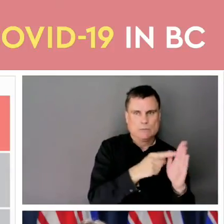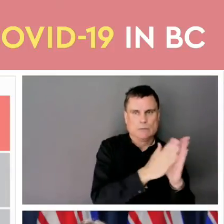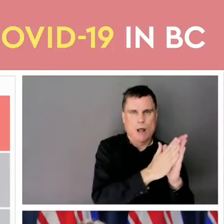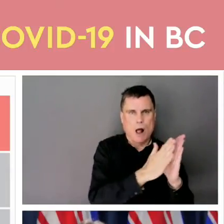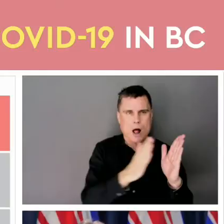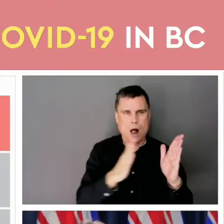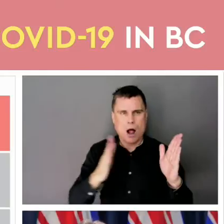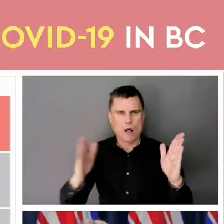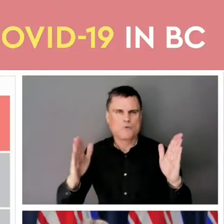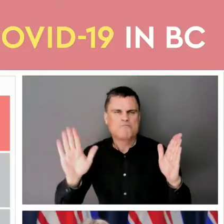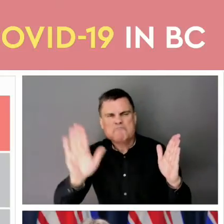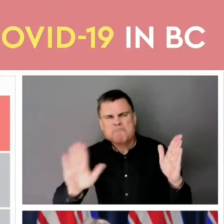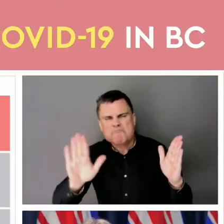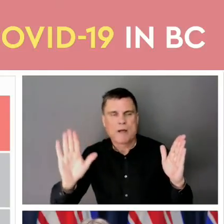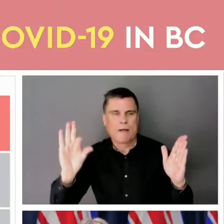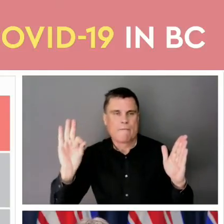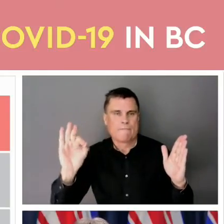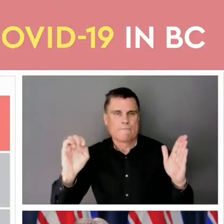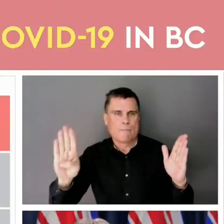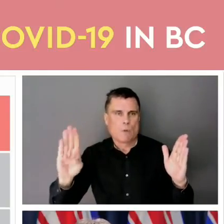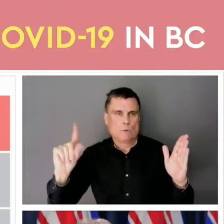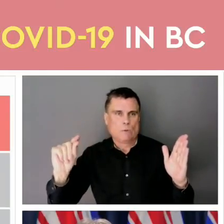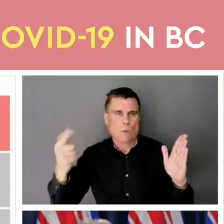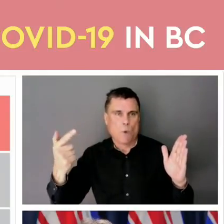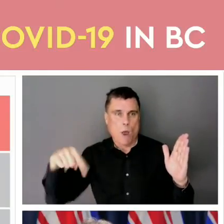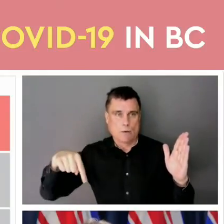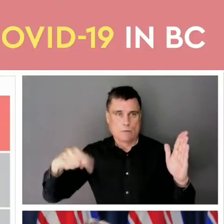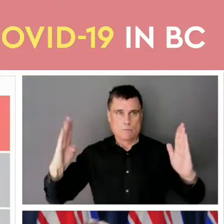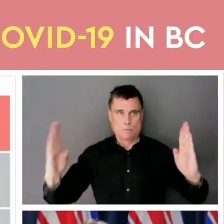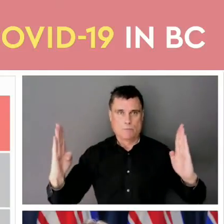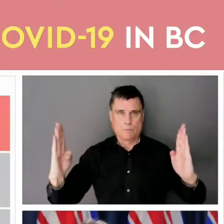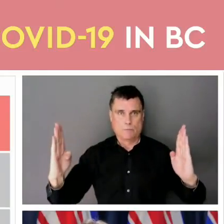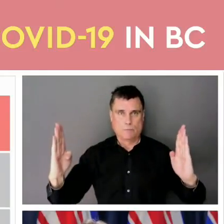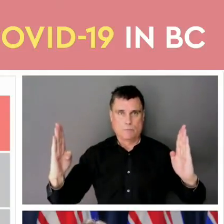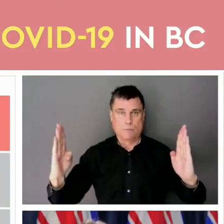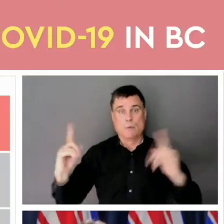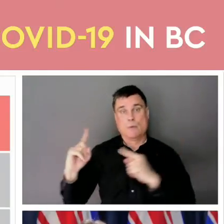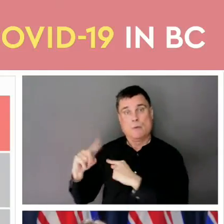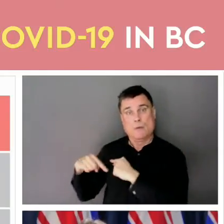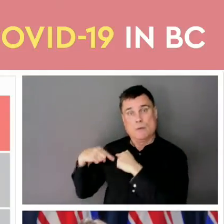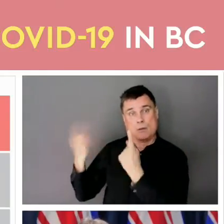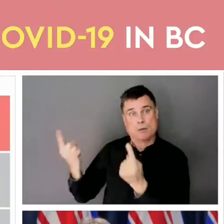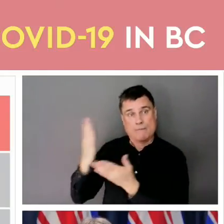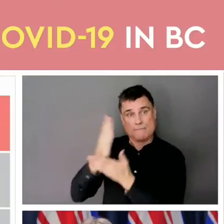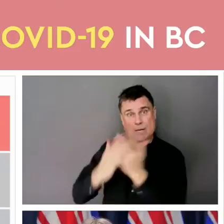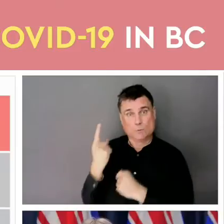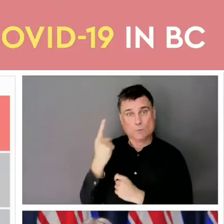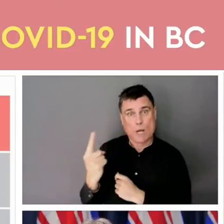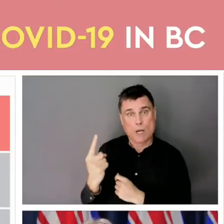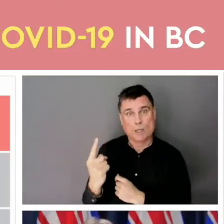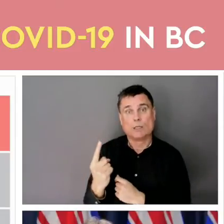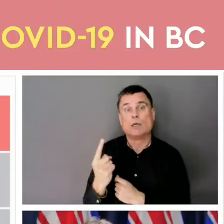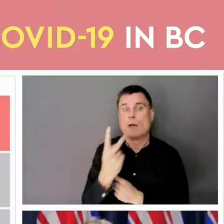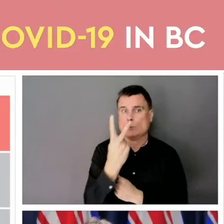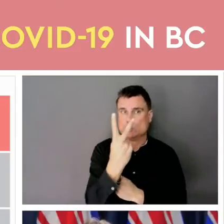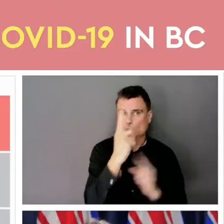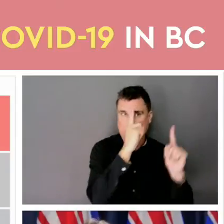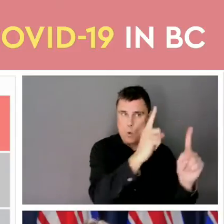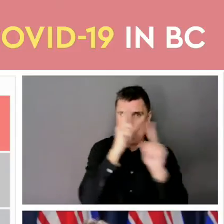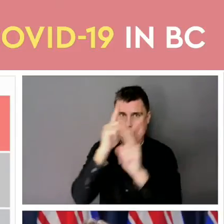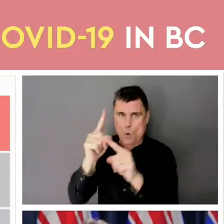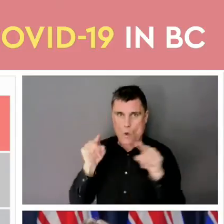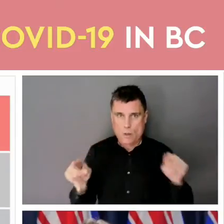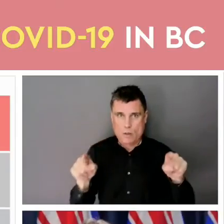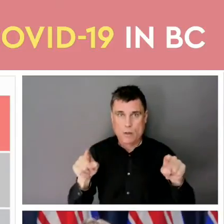February. And we have had two approaches in this part. First, to protect residents and staff of long-term